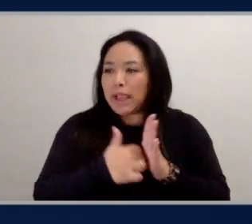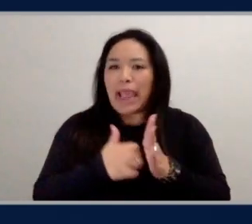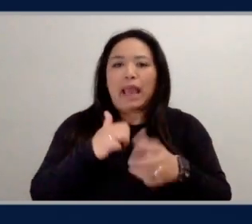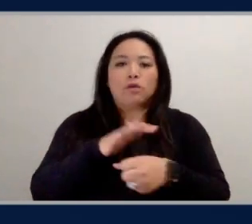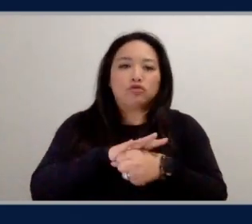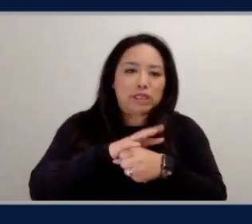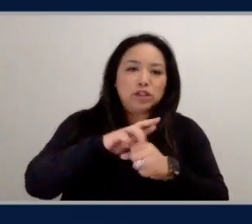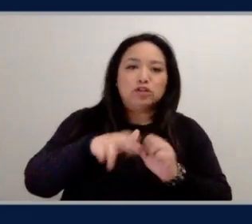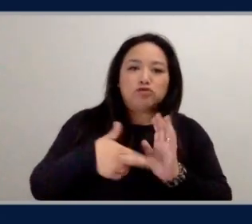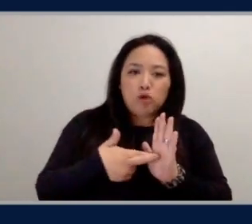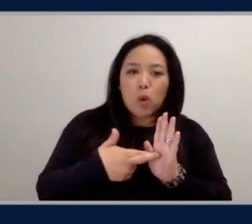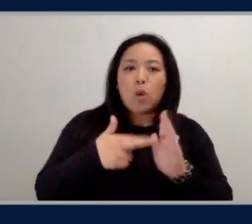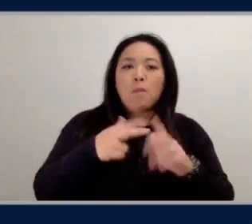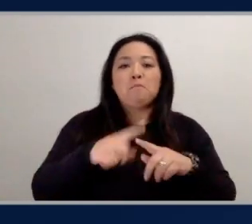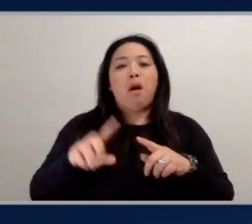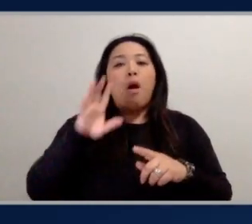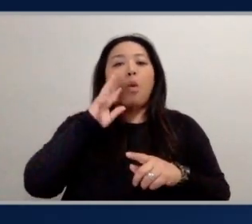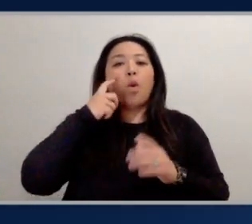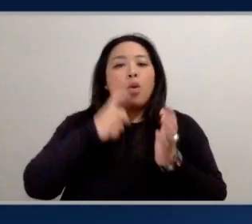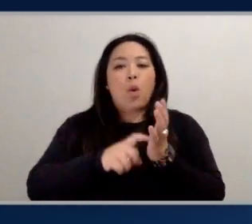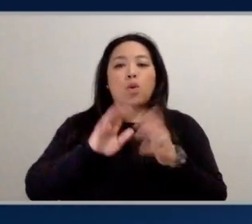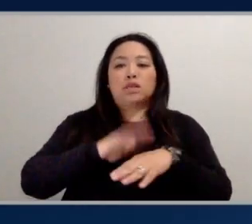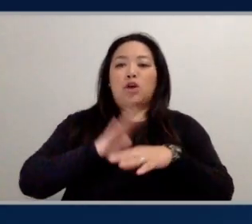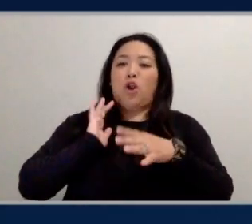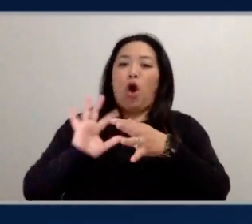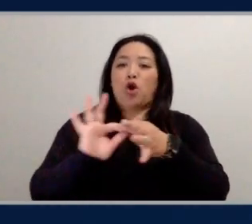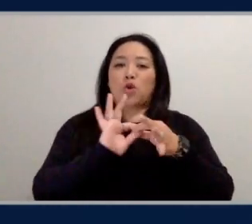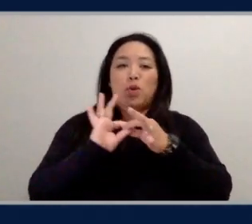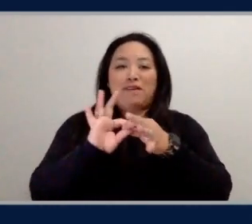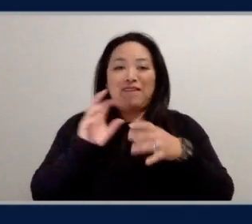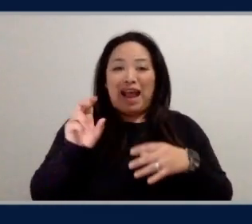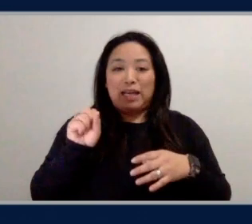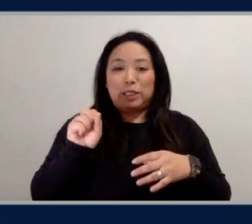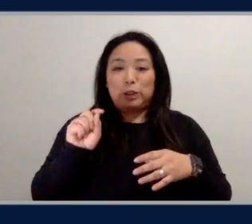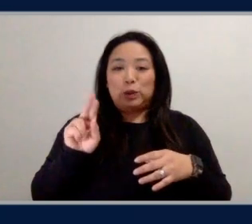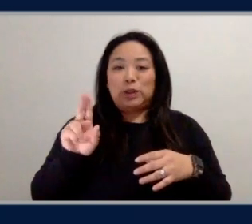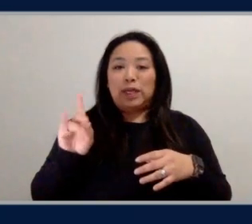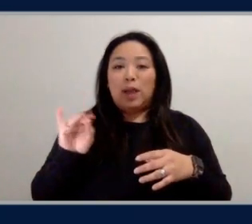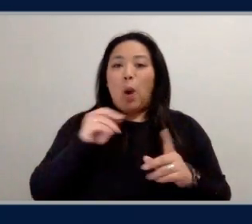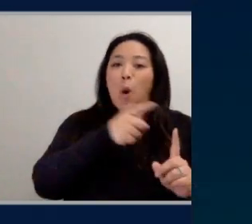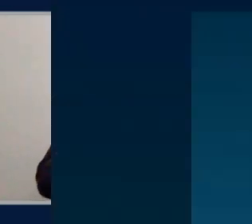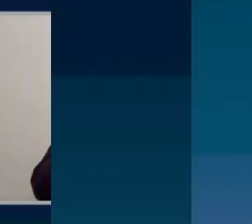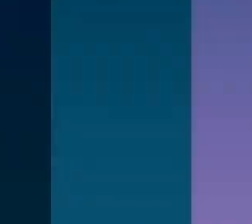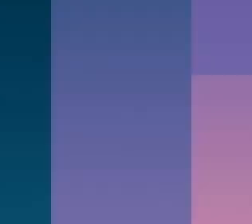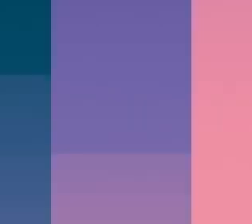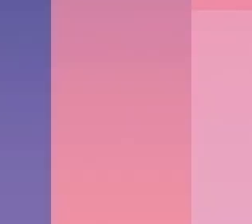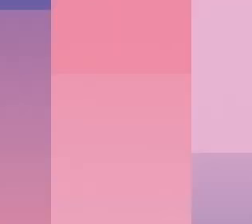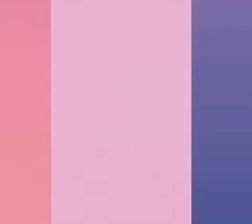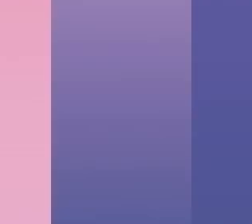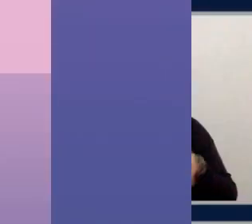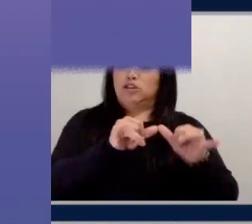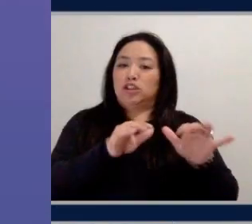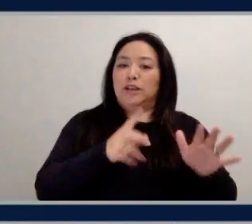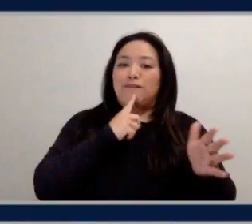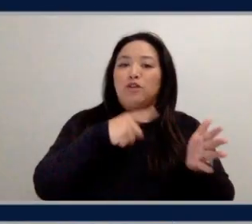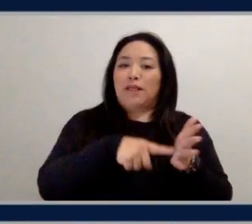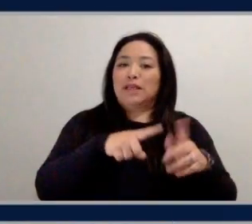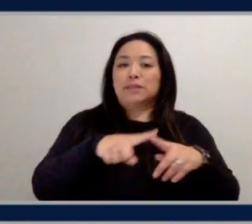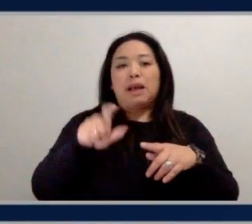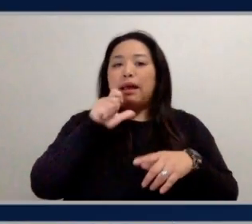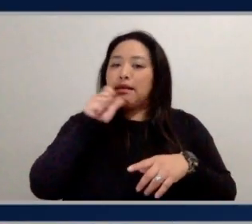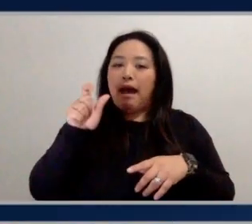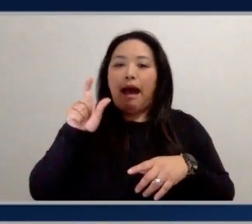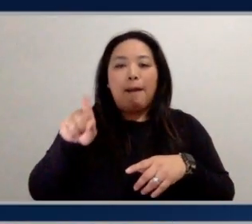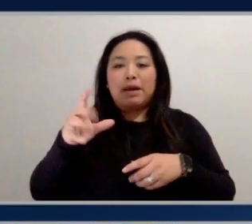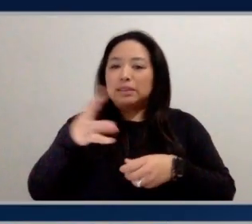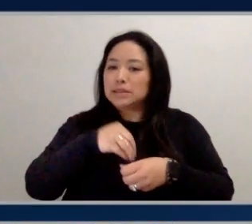Mm-hmm. You will see on our Unified Studio, and this is, Diane is the principal engineer on this. They do not have to deal with any of this.